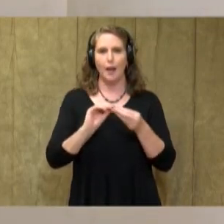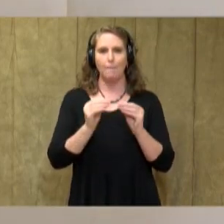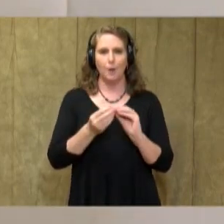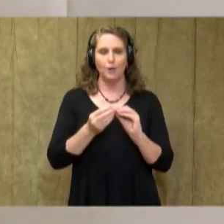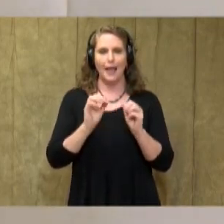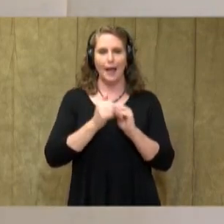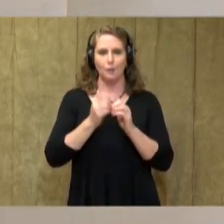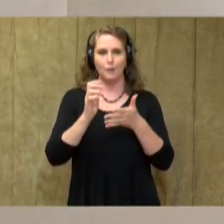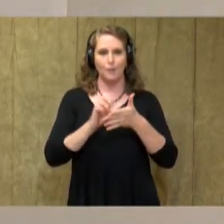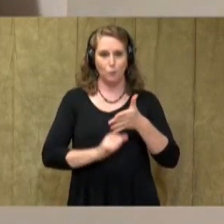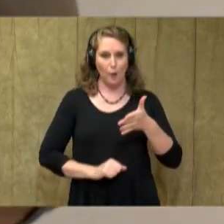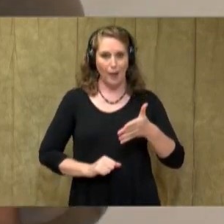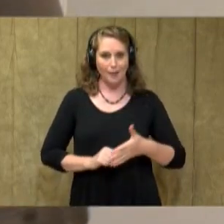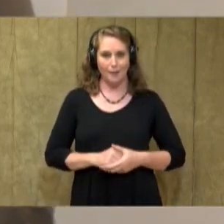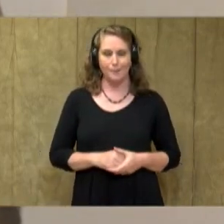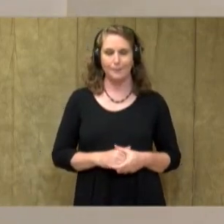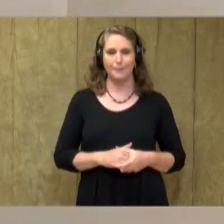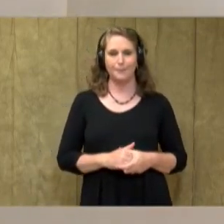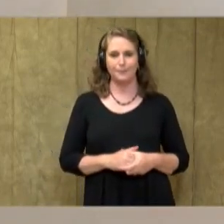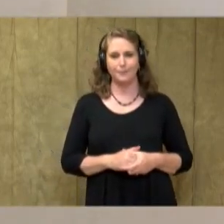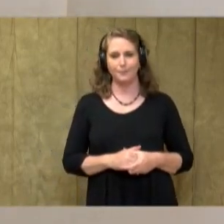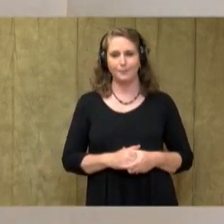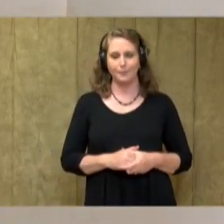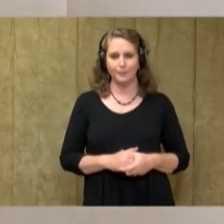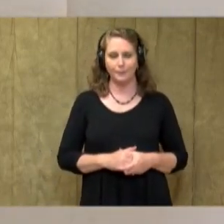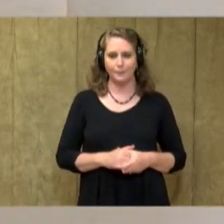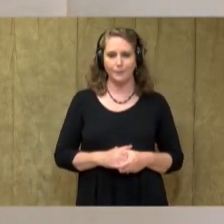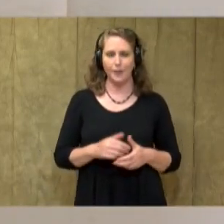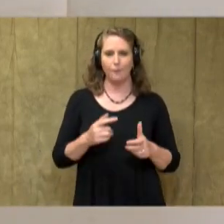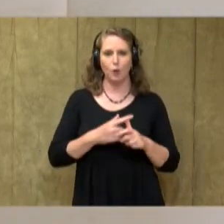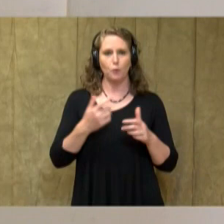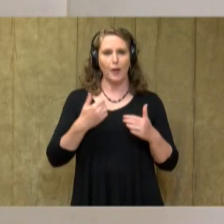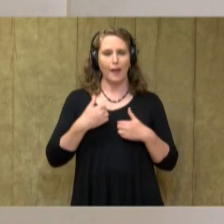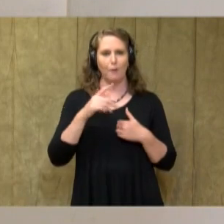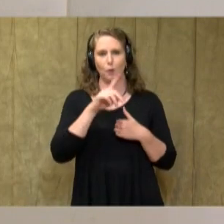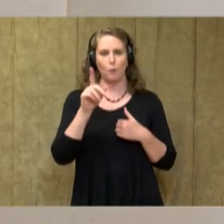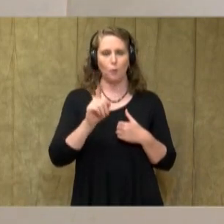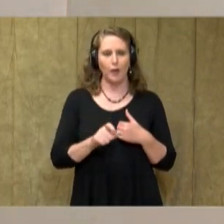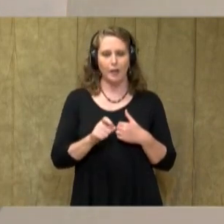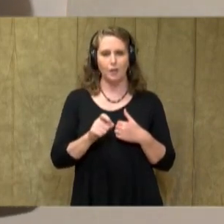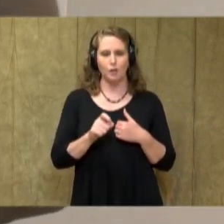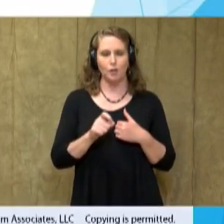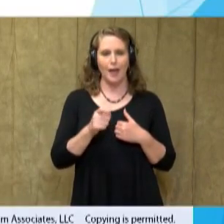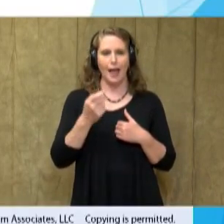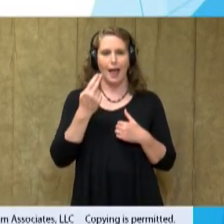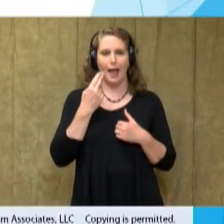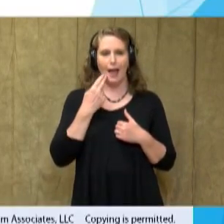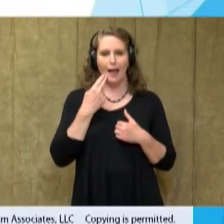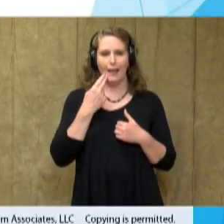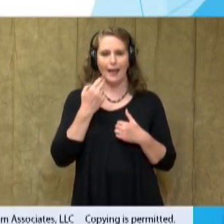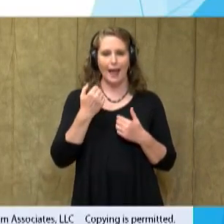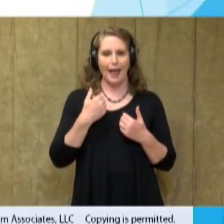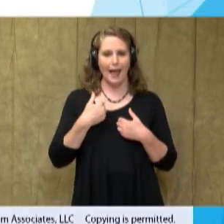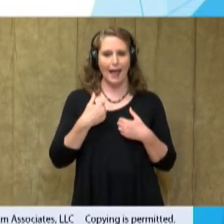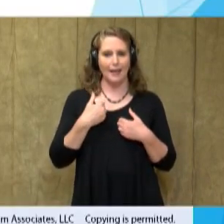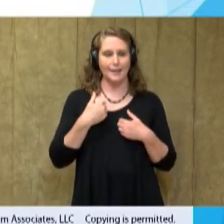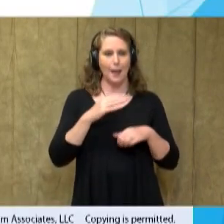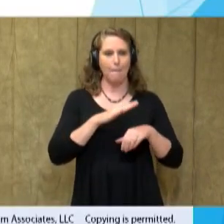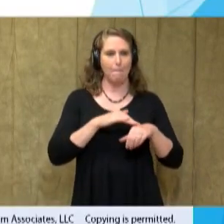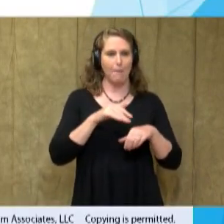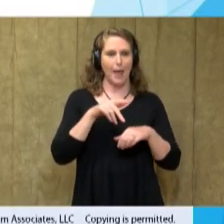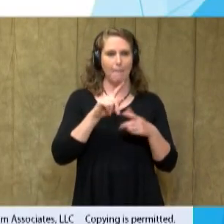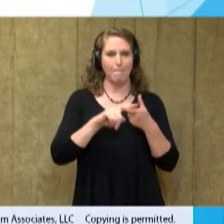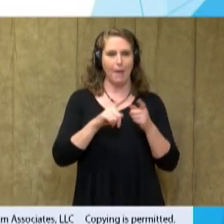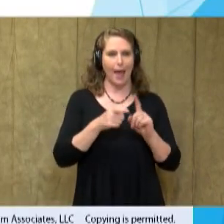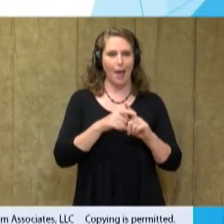All right, so let's look at a problem. Holly has 368 Pet